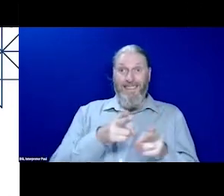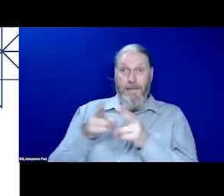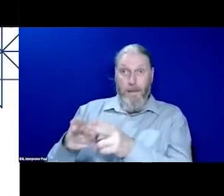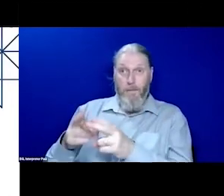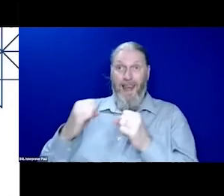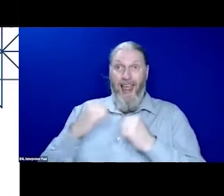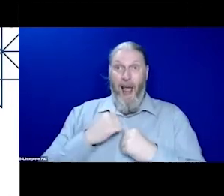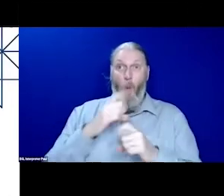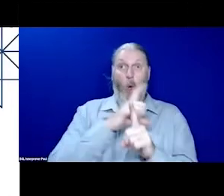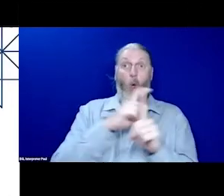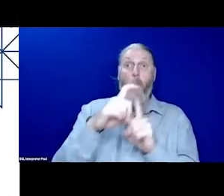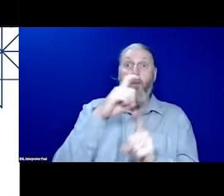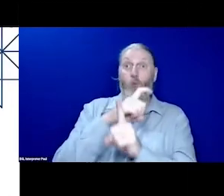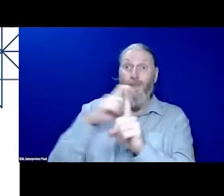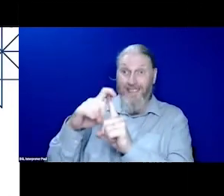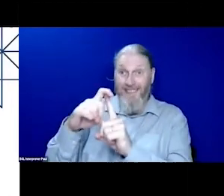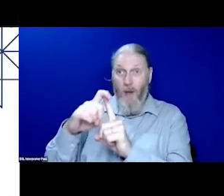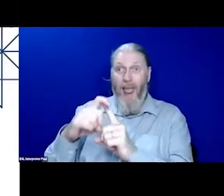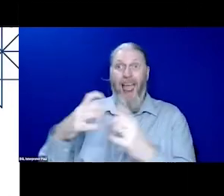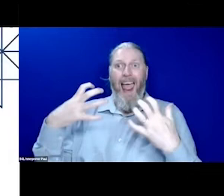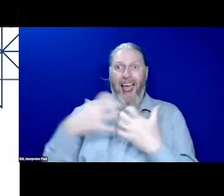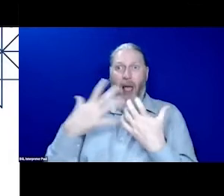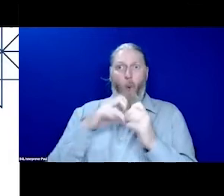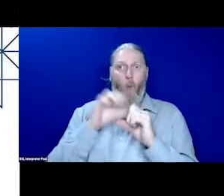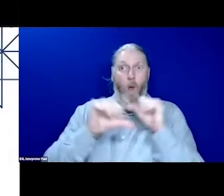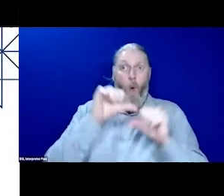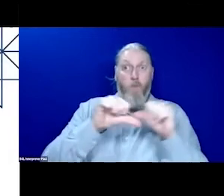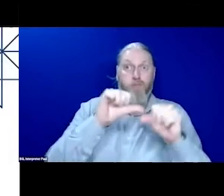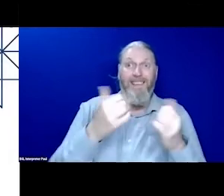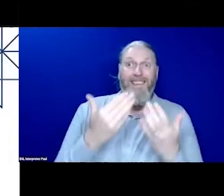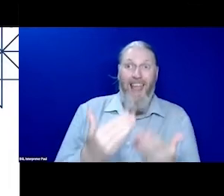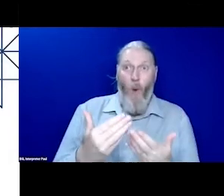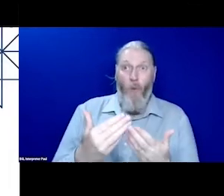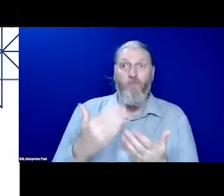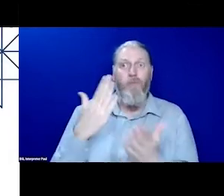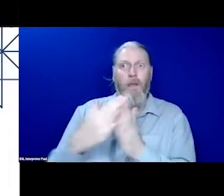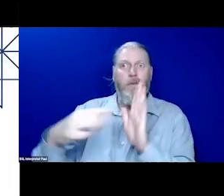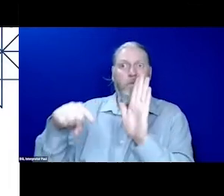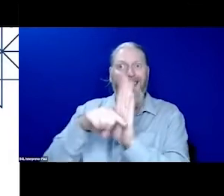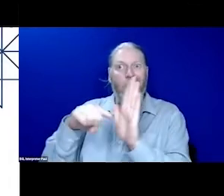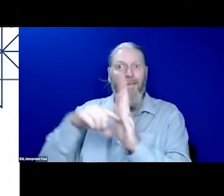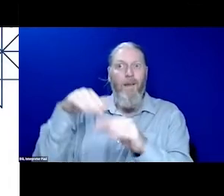worsening mental health outcomes and also worsening outcomes for the climate.